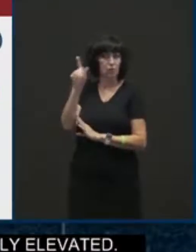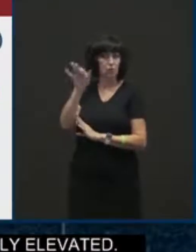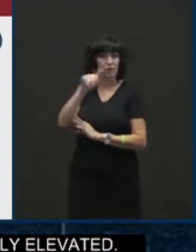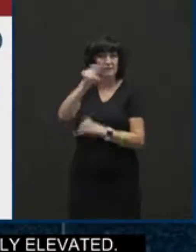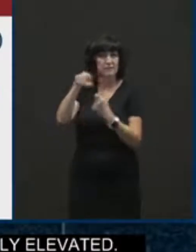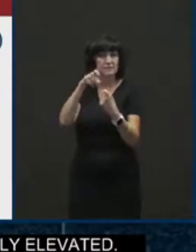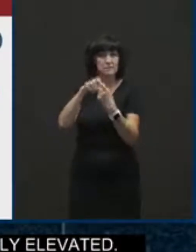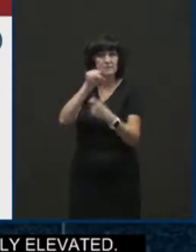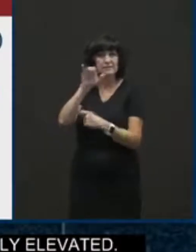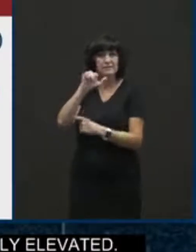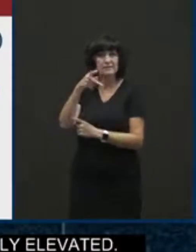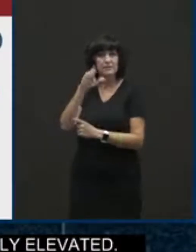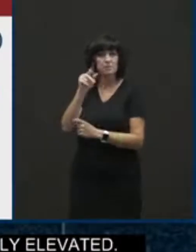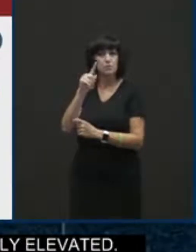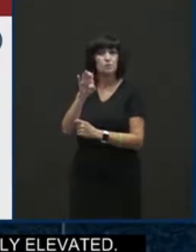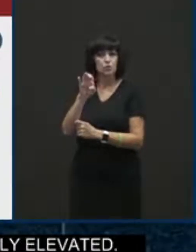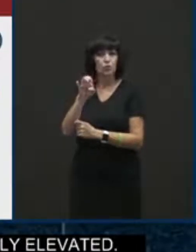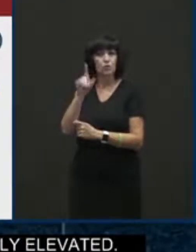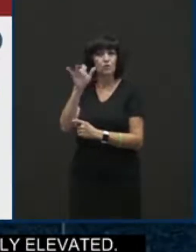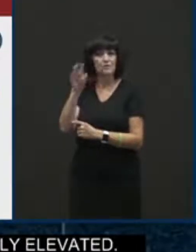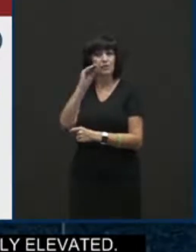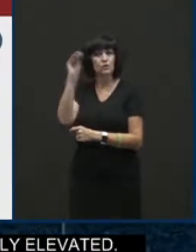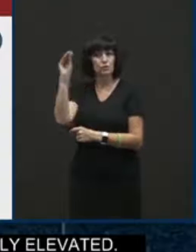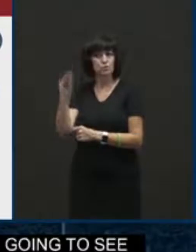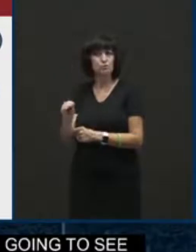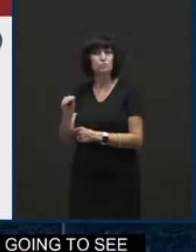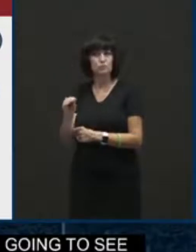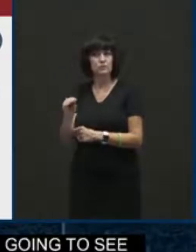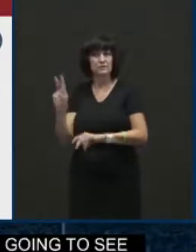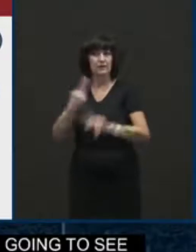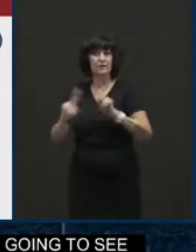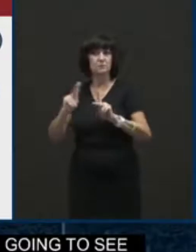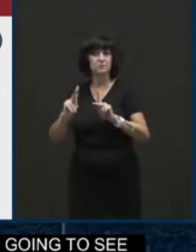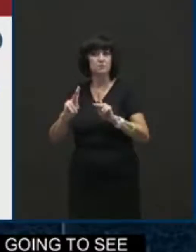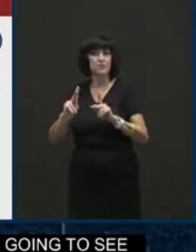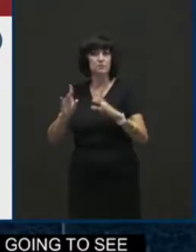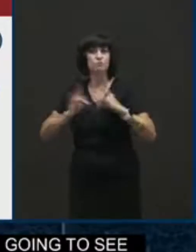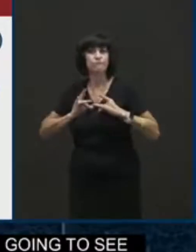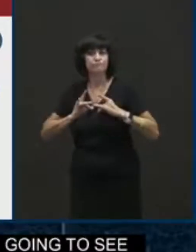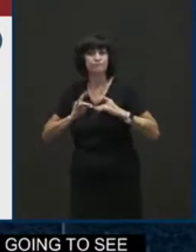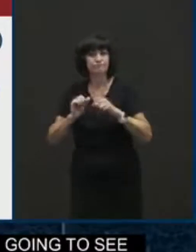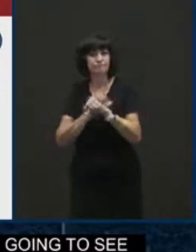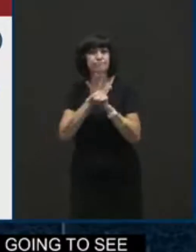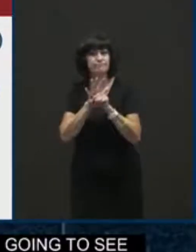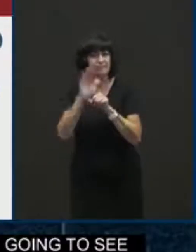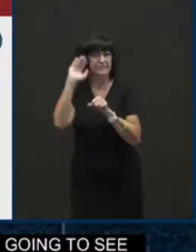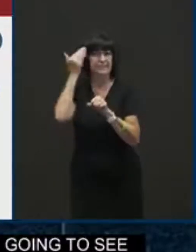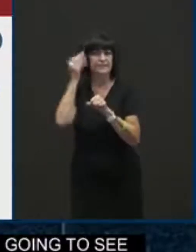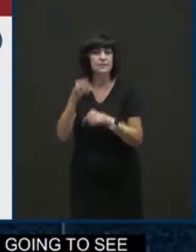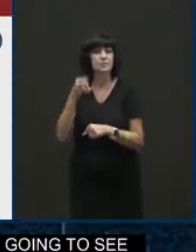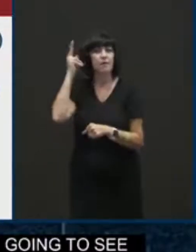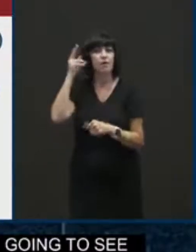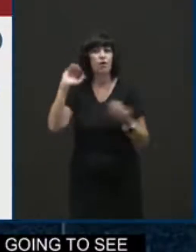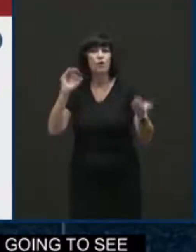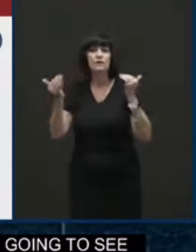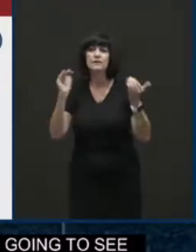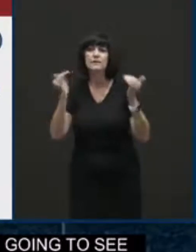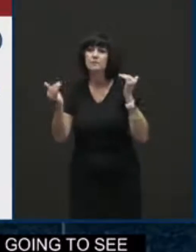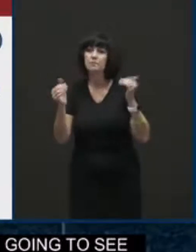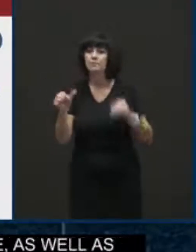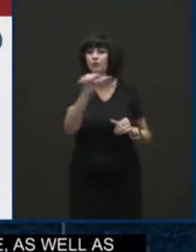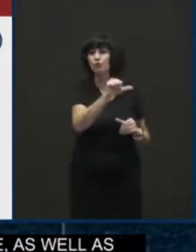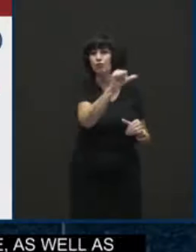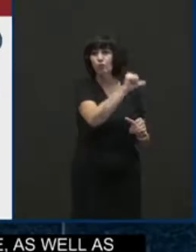that percent positive as well as cases are slightly elevated in comparison to